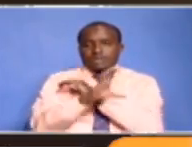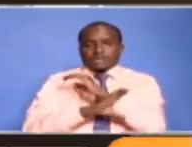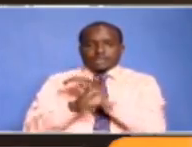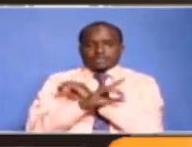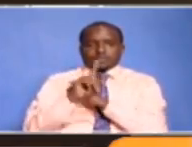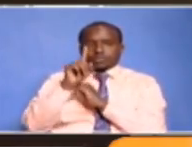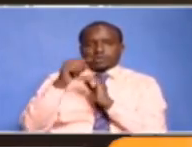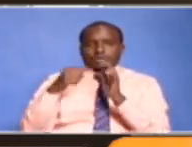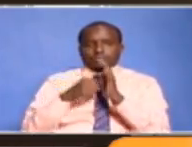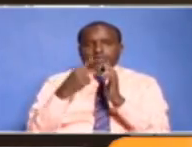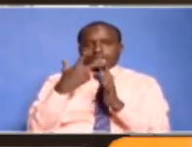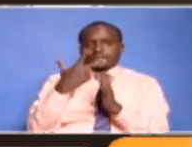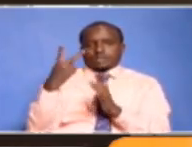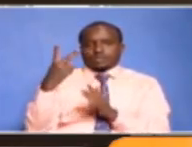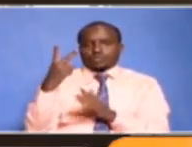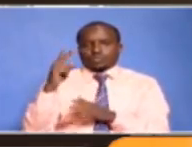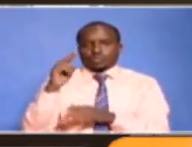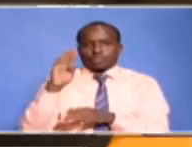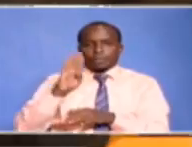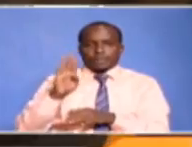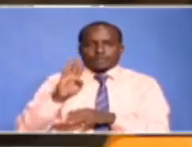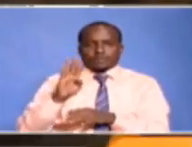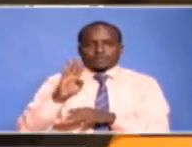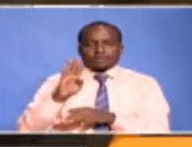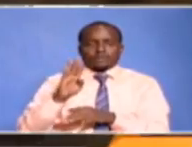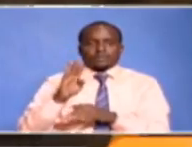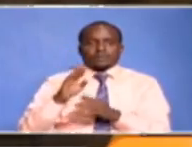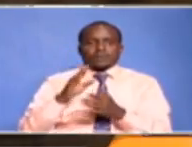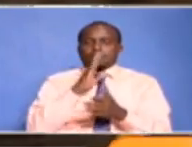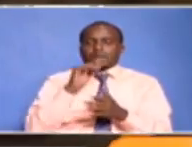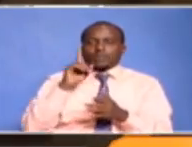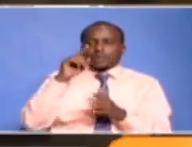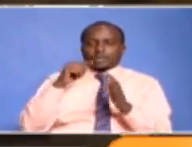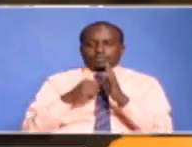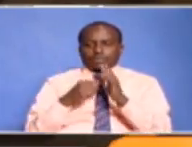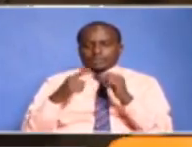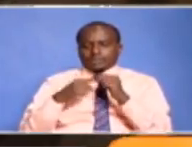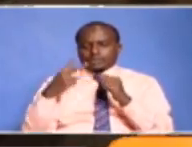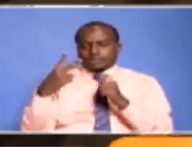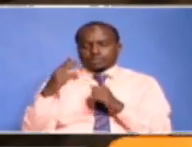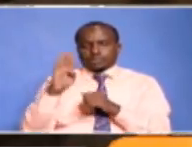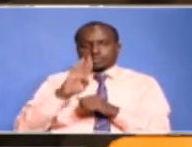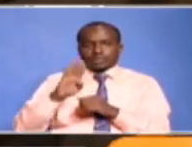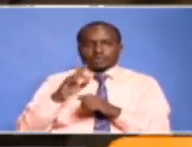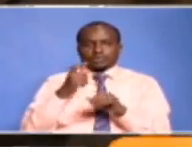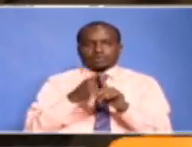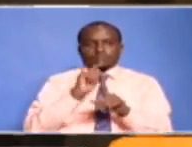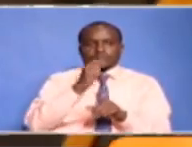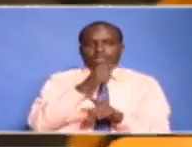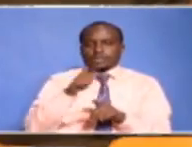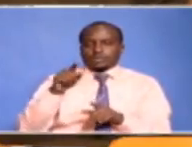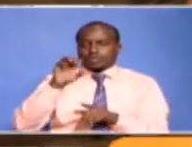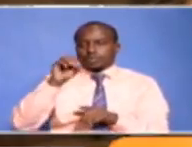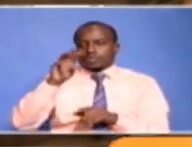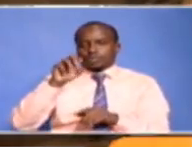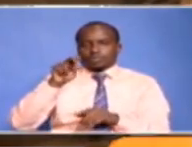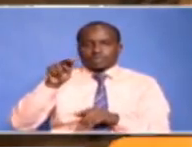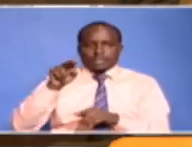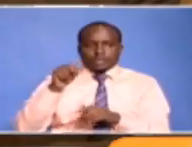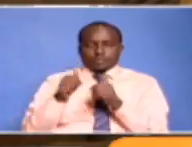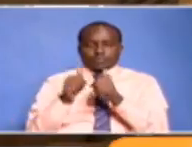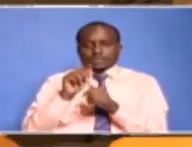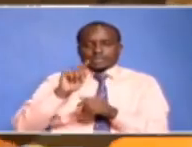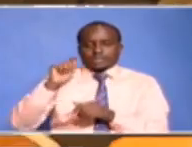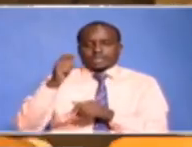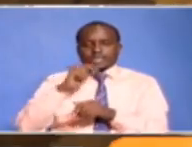$1.32 billion from Oman into Kenya, while $1.6 billion from Kenya to Oman, a value that Kenya